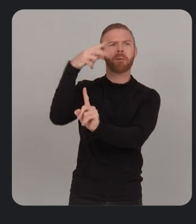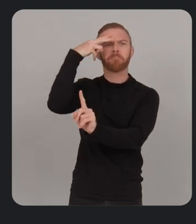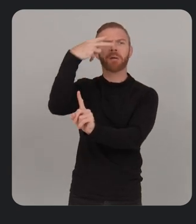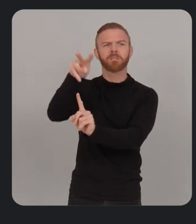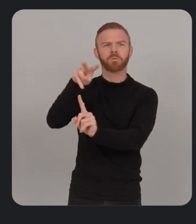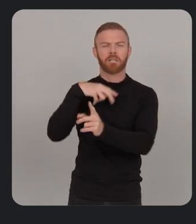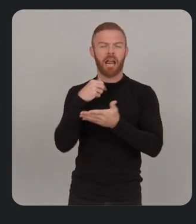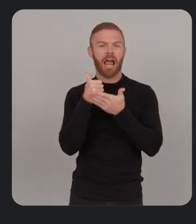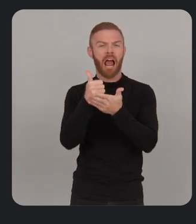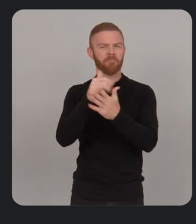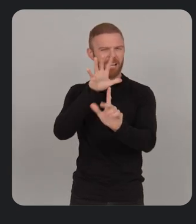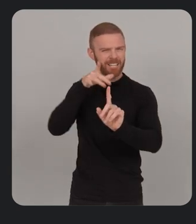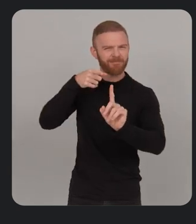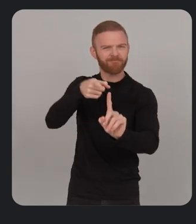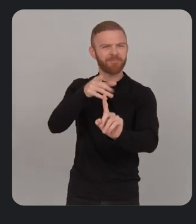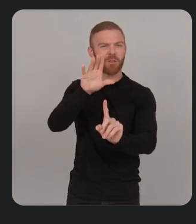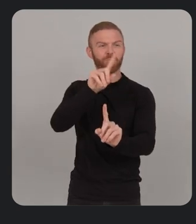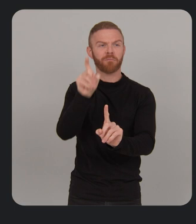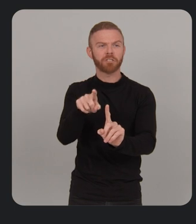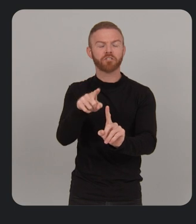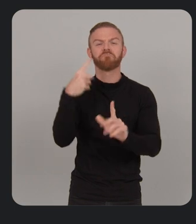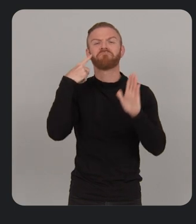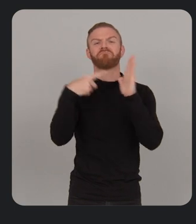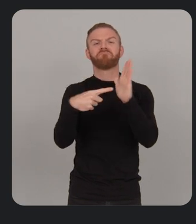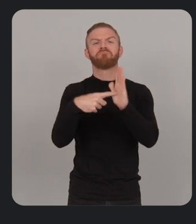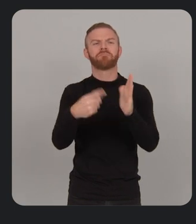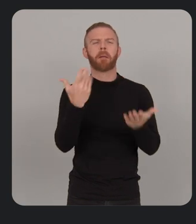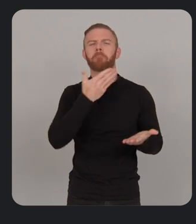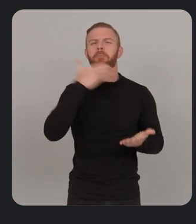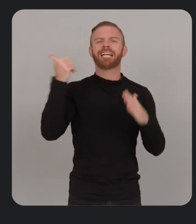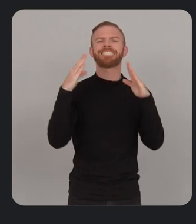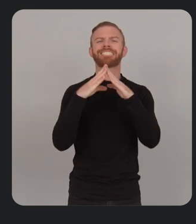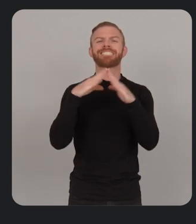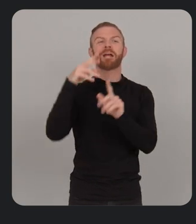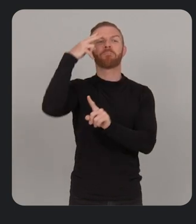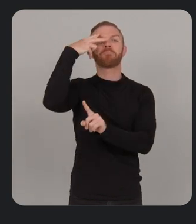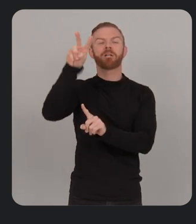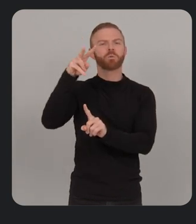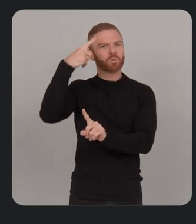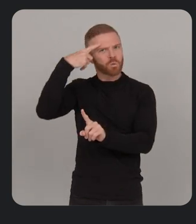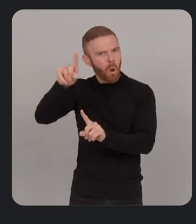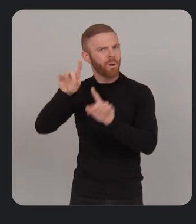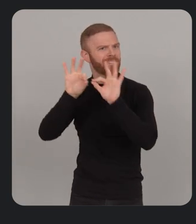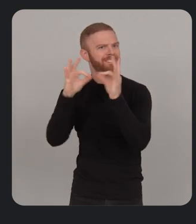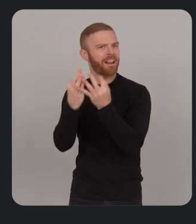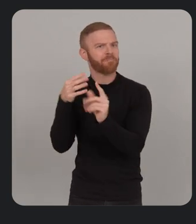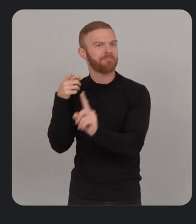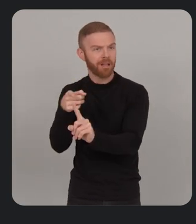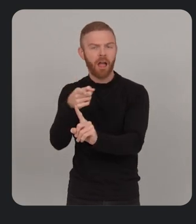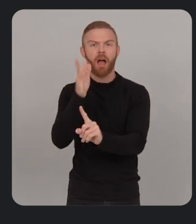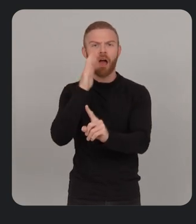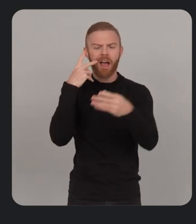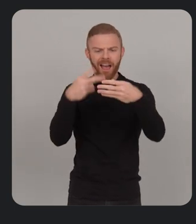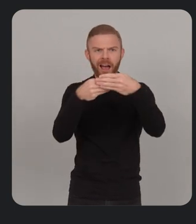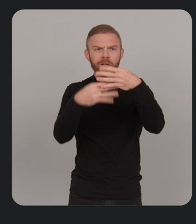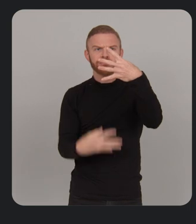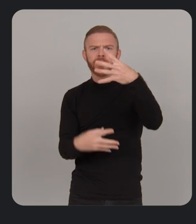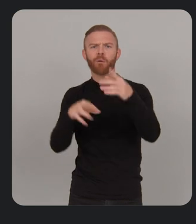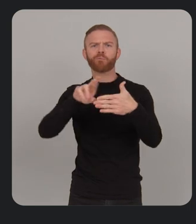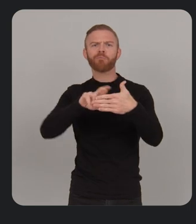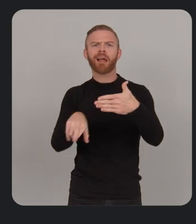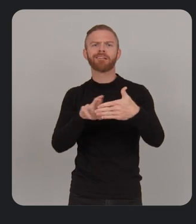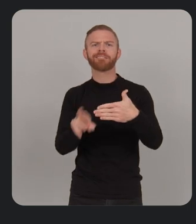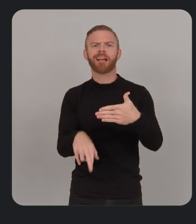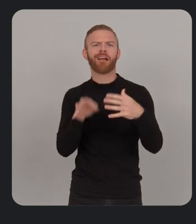help you specify your question. For example, best cities in Mexico for families, so that you can get to the most relevant